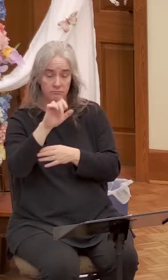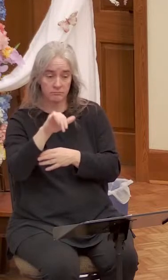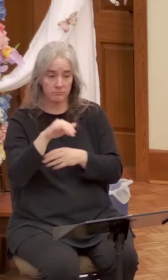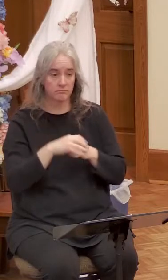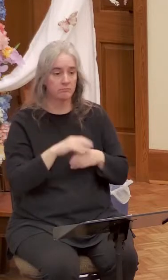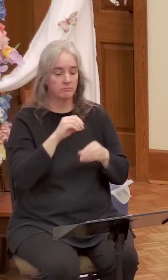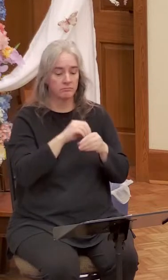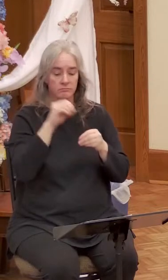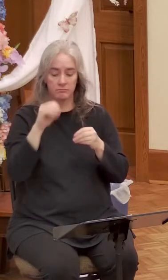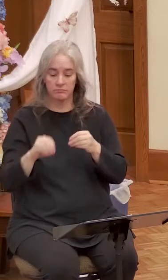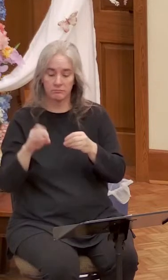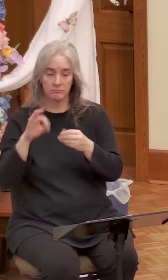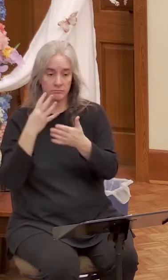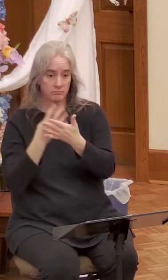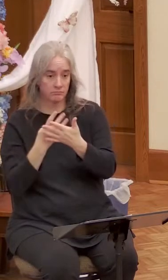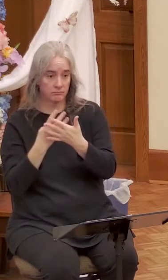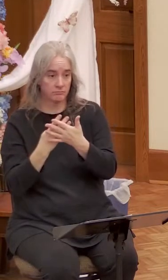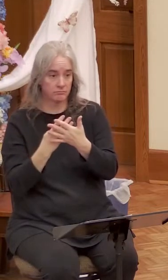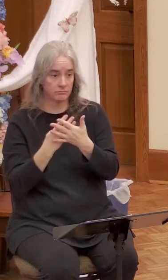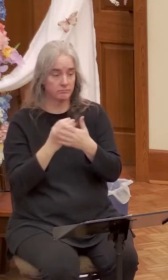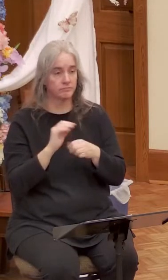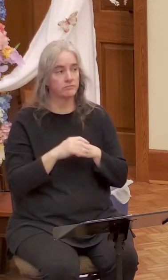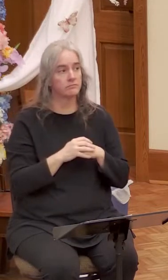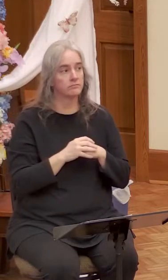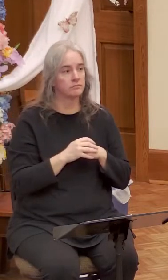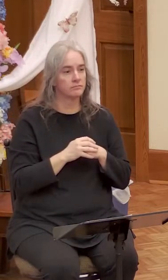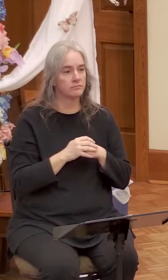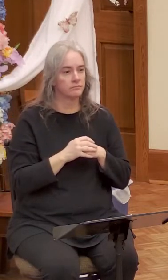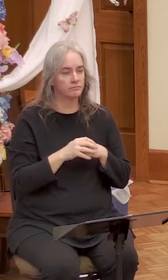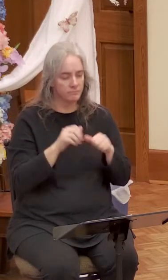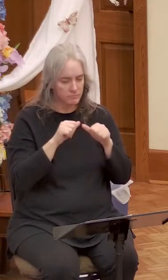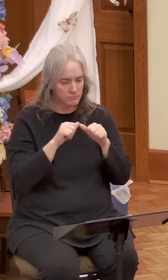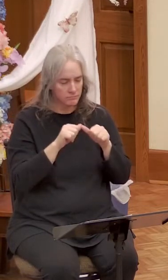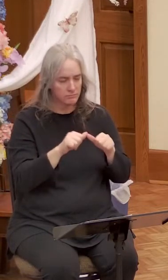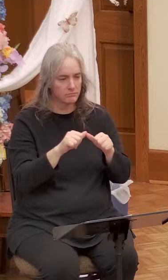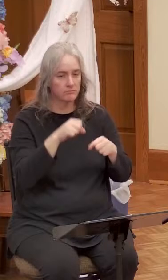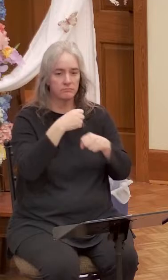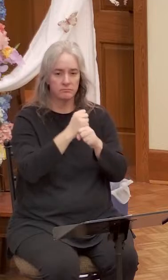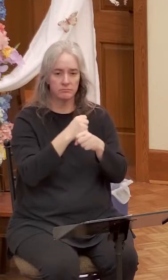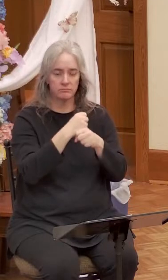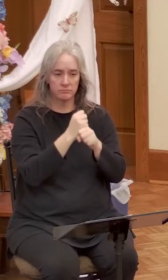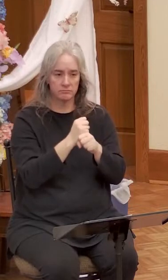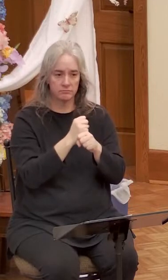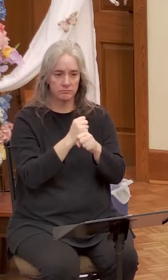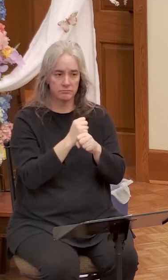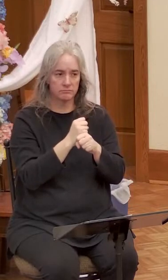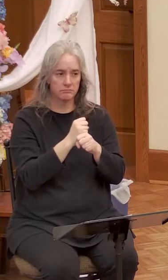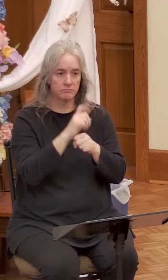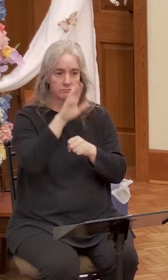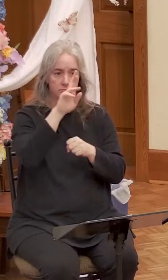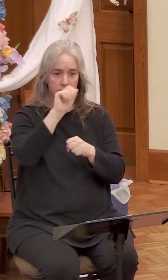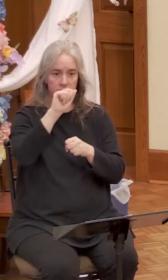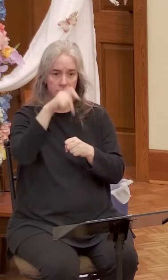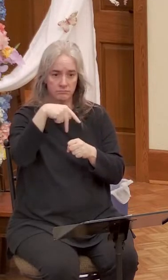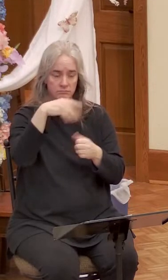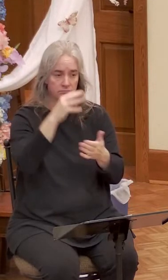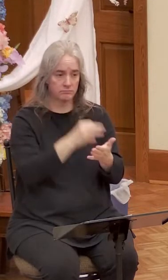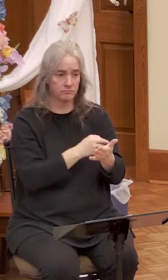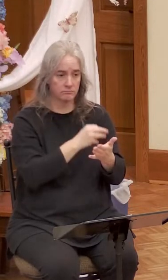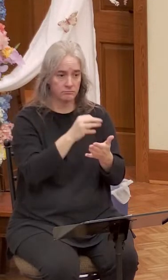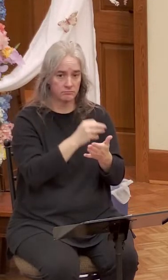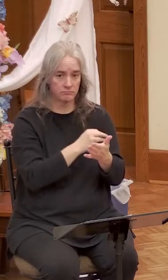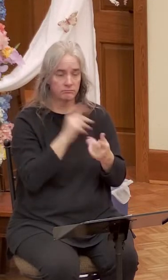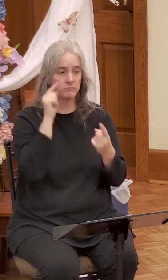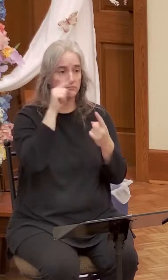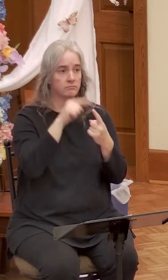Out of prison, DeFort continued to record and distribute his rap music until he experienced a breakthrough